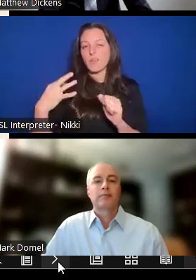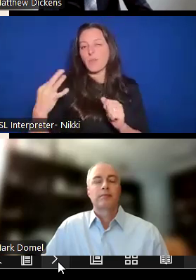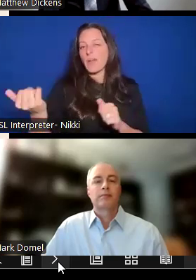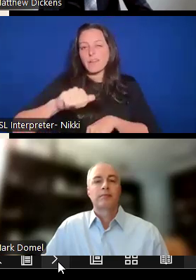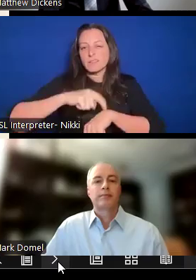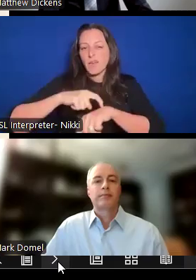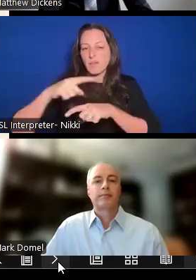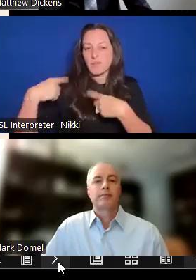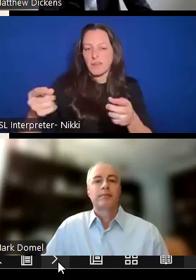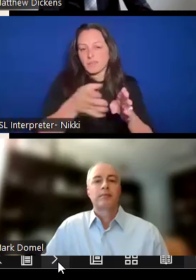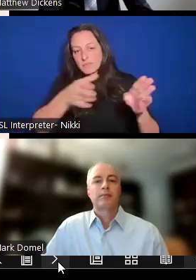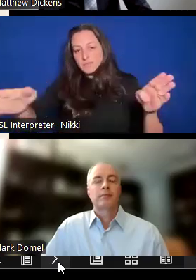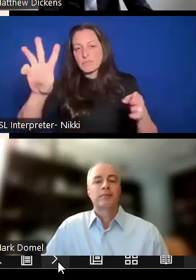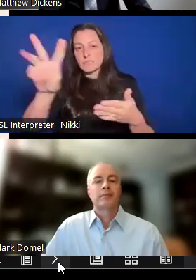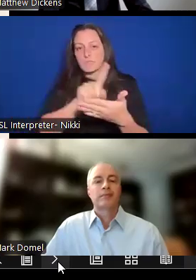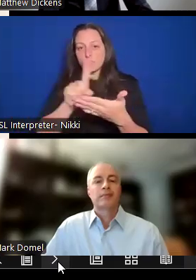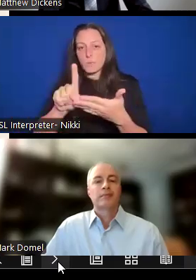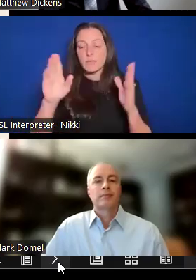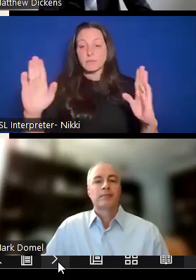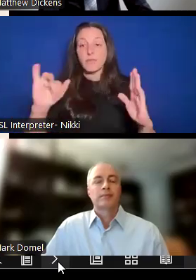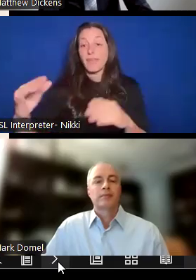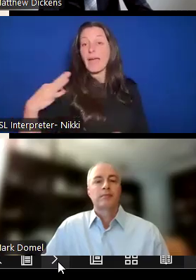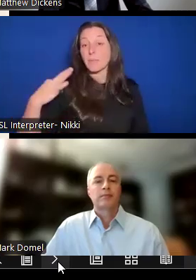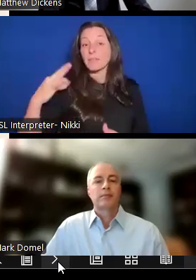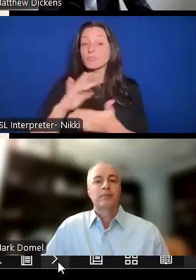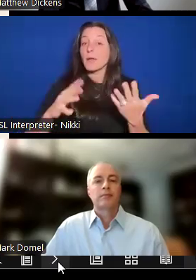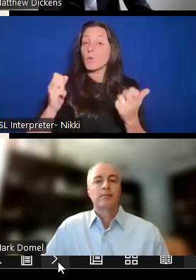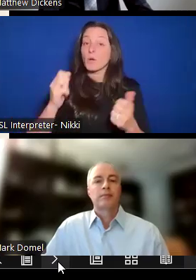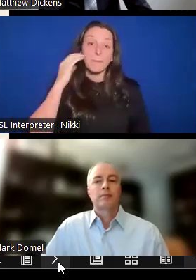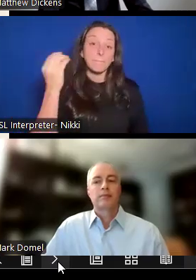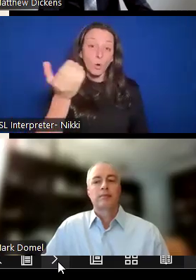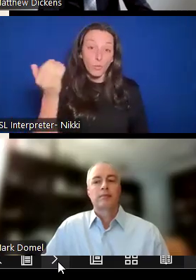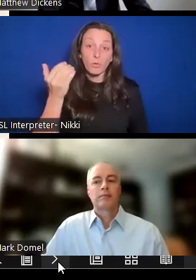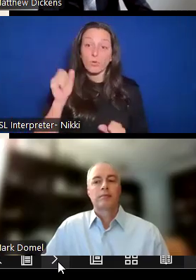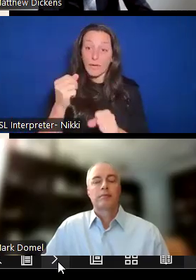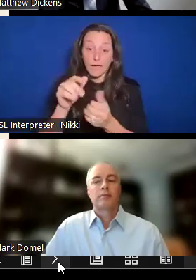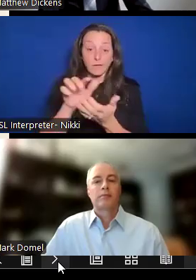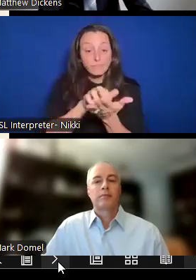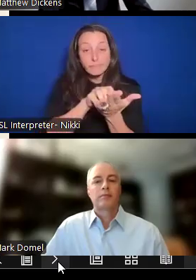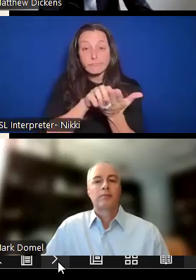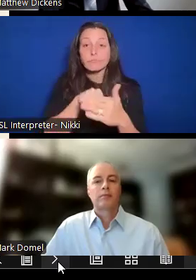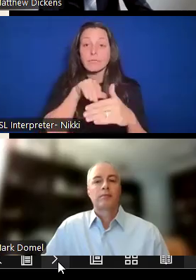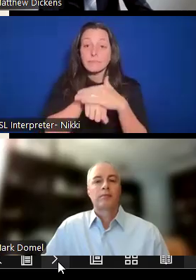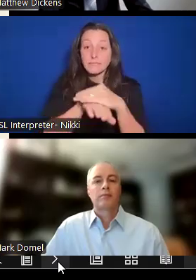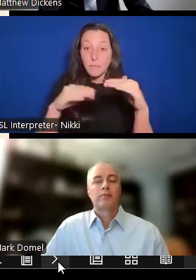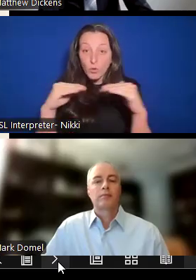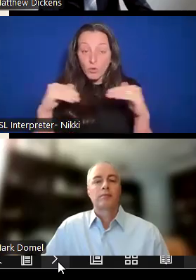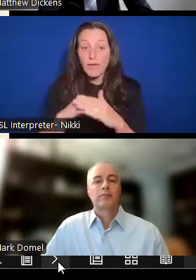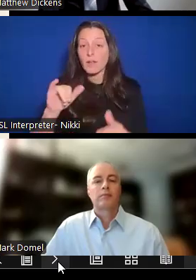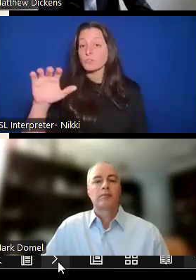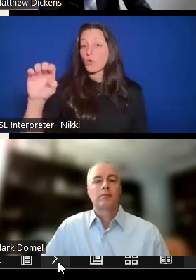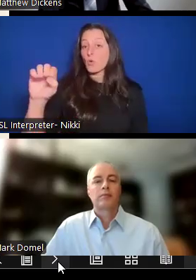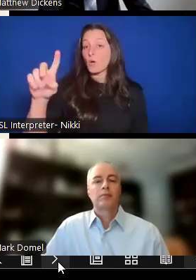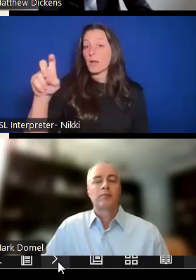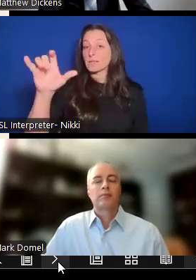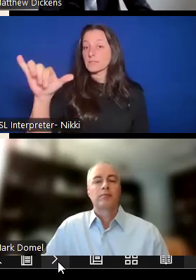window. This application is designed to be mobile friendly, accessible, and Odyssey is attempting to